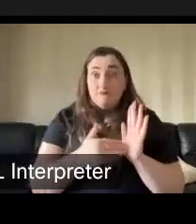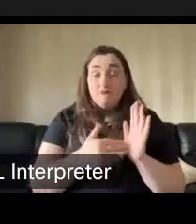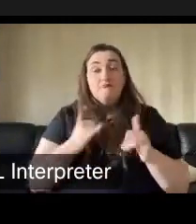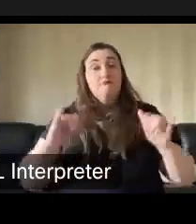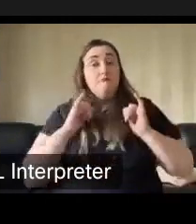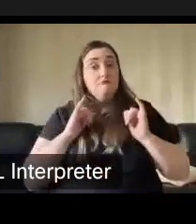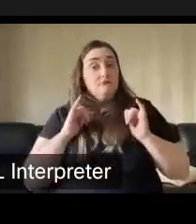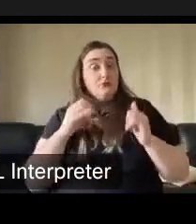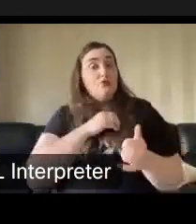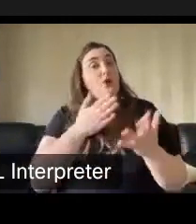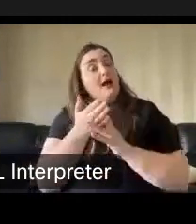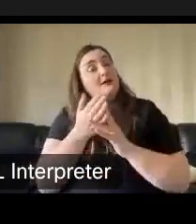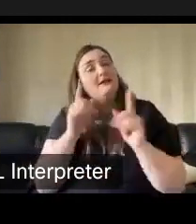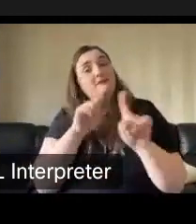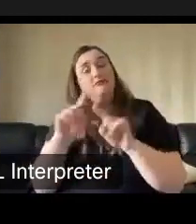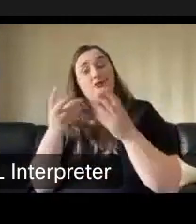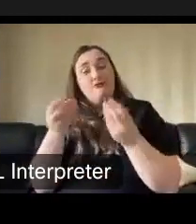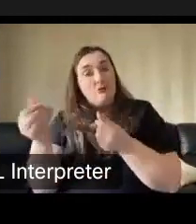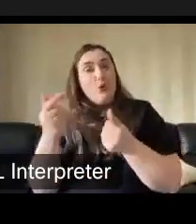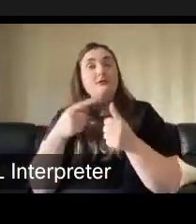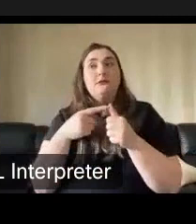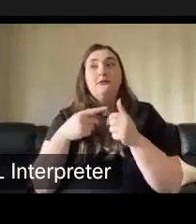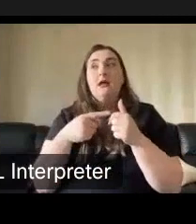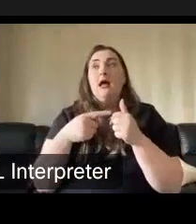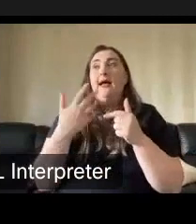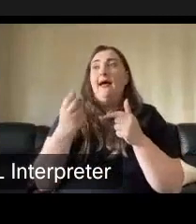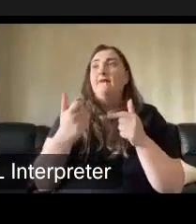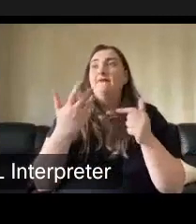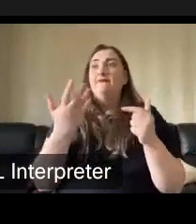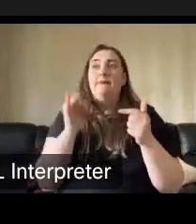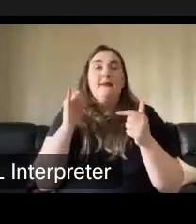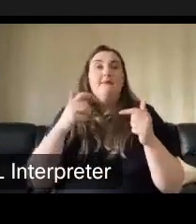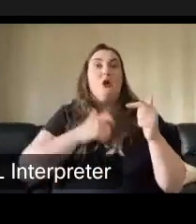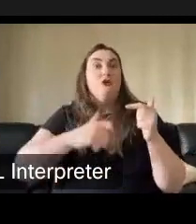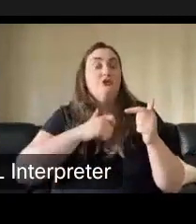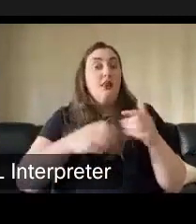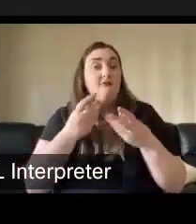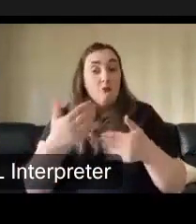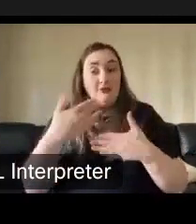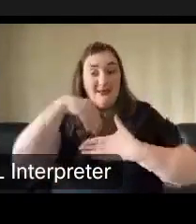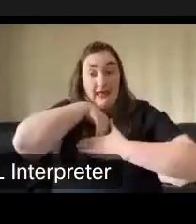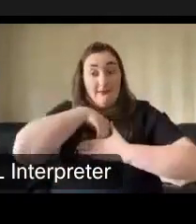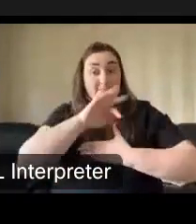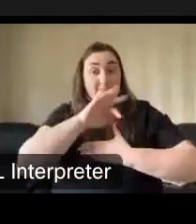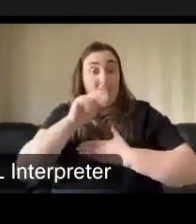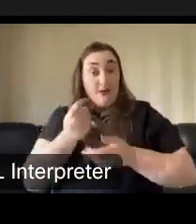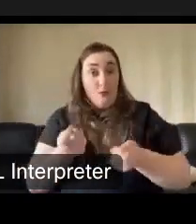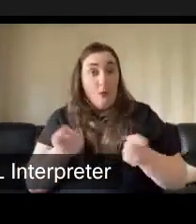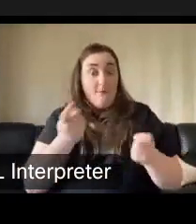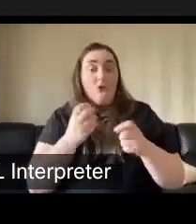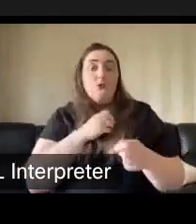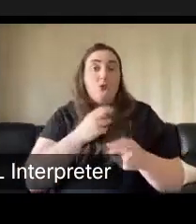access resources? Have they got, maybe even the personal resources inside themselves to cope, to